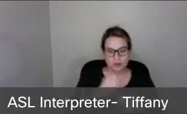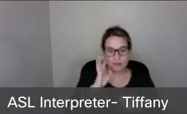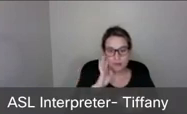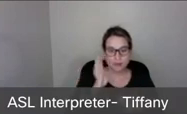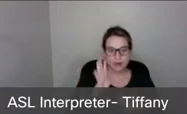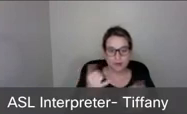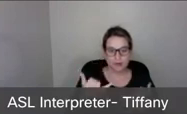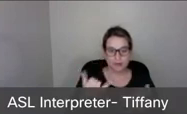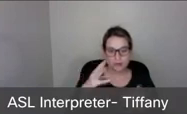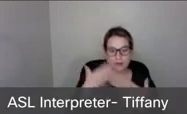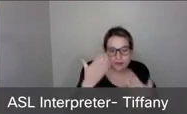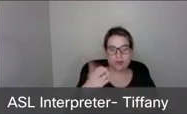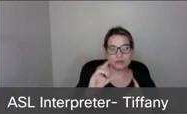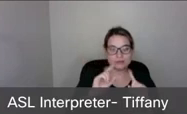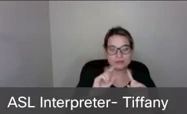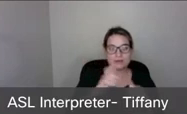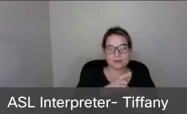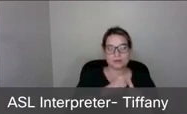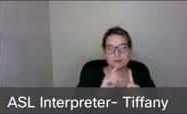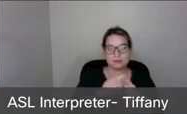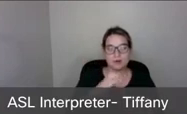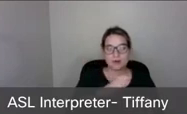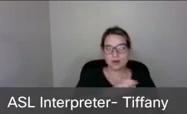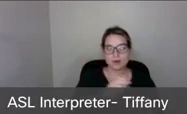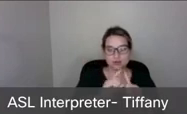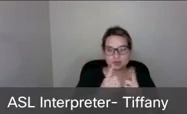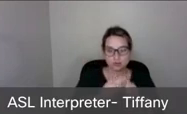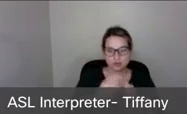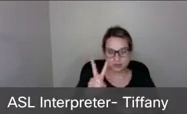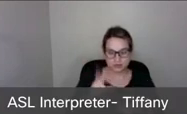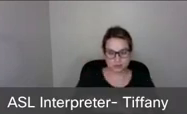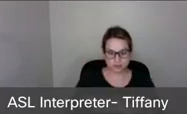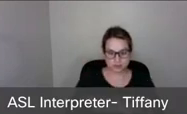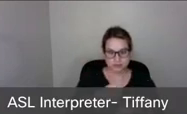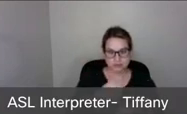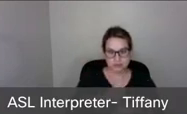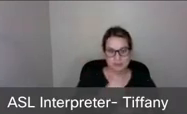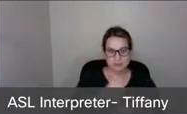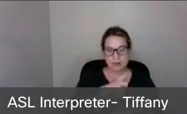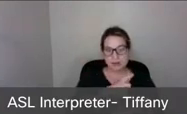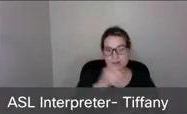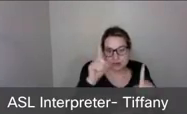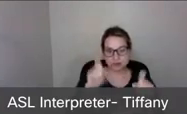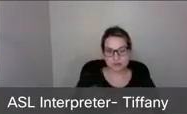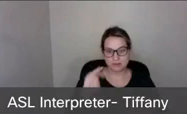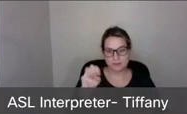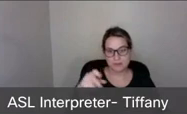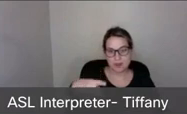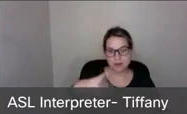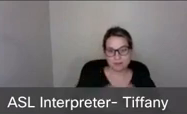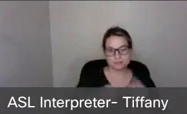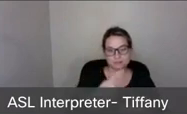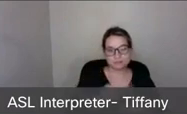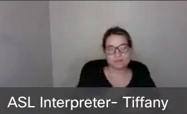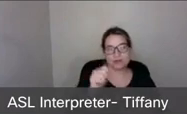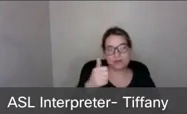proposed Legislative District 6 and Congressional District 2 as set forth in Legislative Test Map Version 10.0